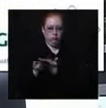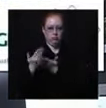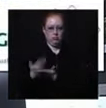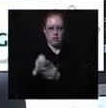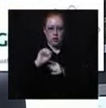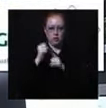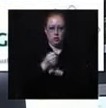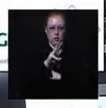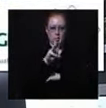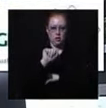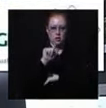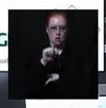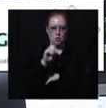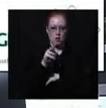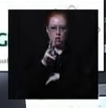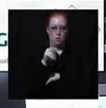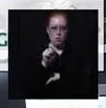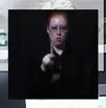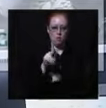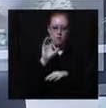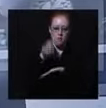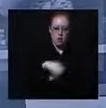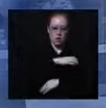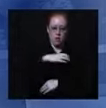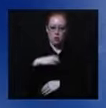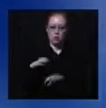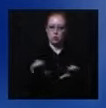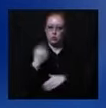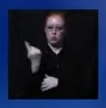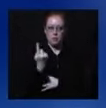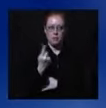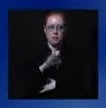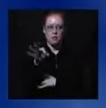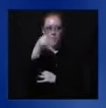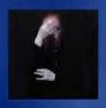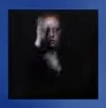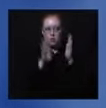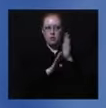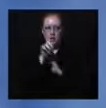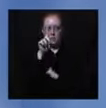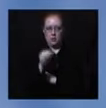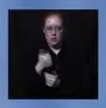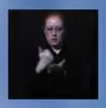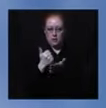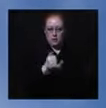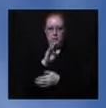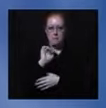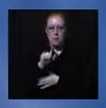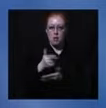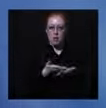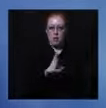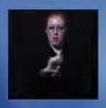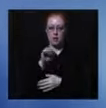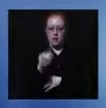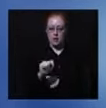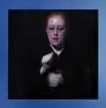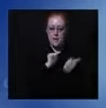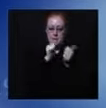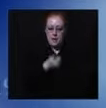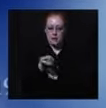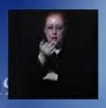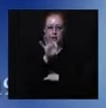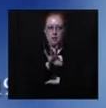in Willowbrook State Hospital forced the Congress to take action. The Federal Developmental Disabilities Assistance and Bill of Rights Acts, passed